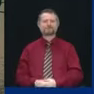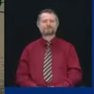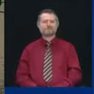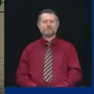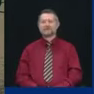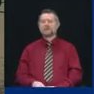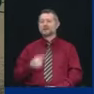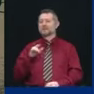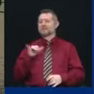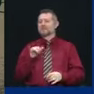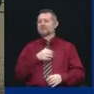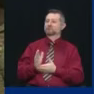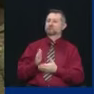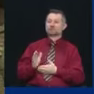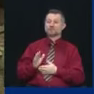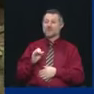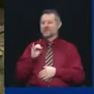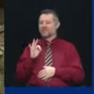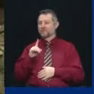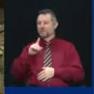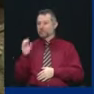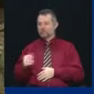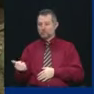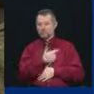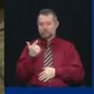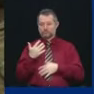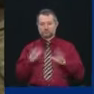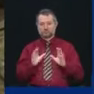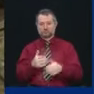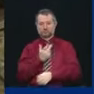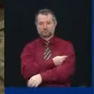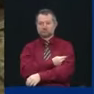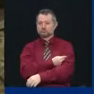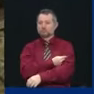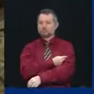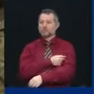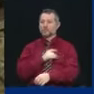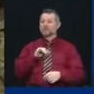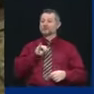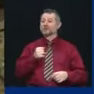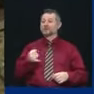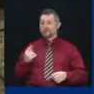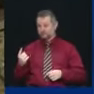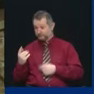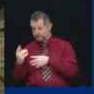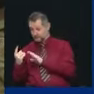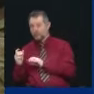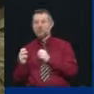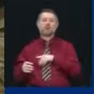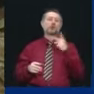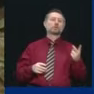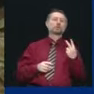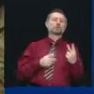Same thing for Mayor Richard David. Fully vaccinating means one shot of the Johnson & Johnson, two shots of Pfizer,